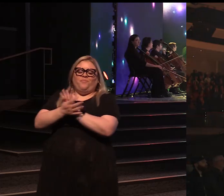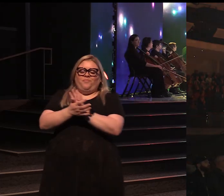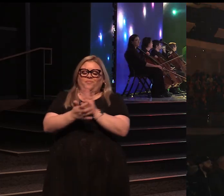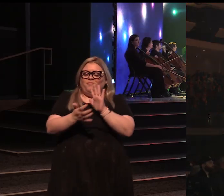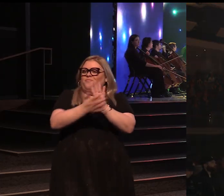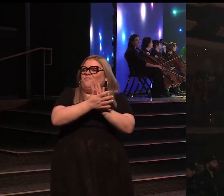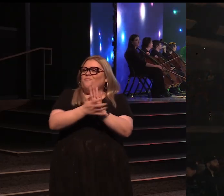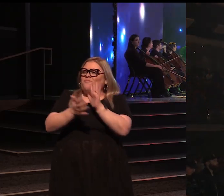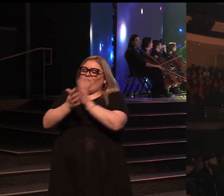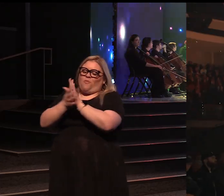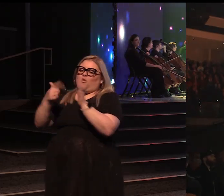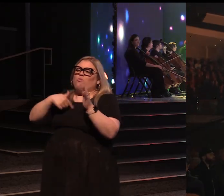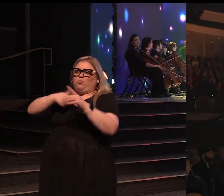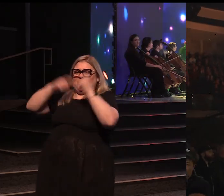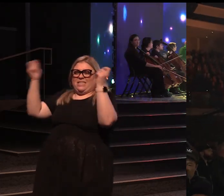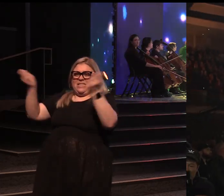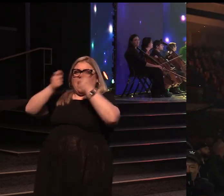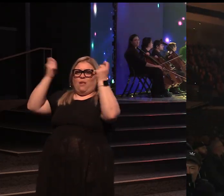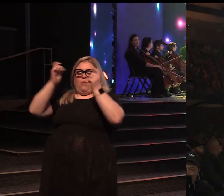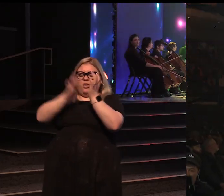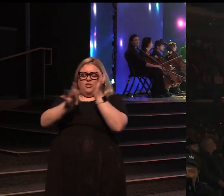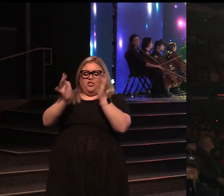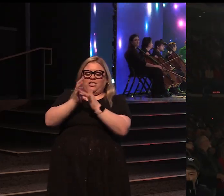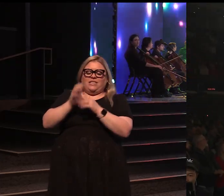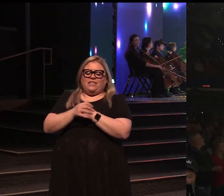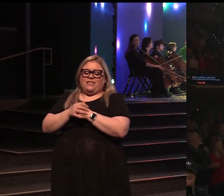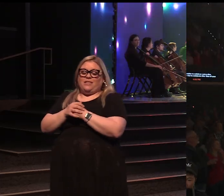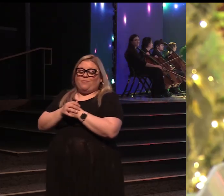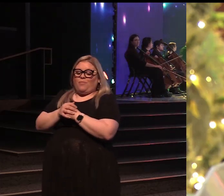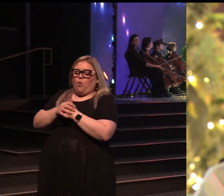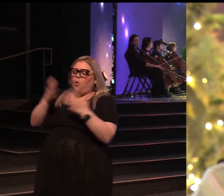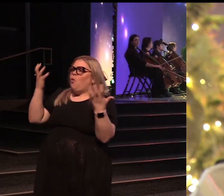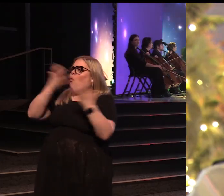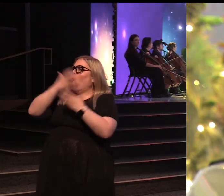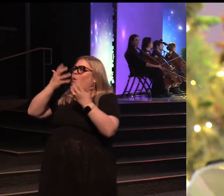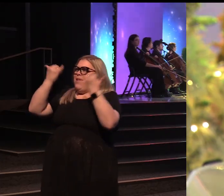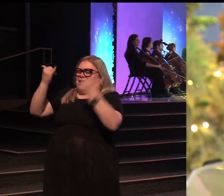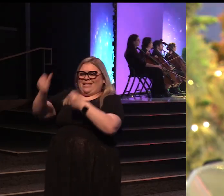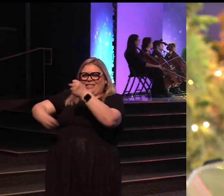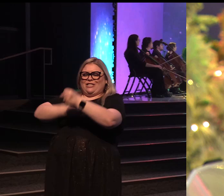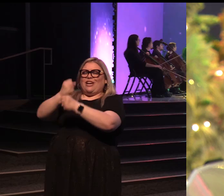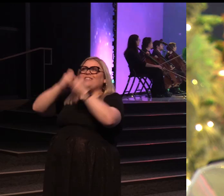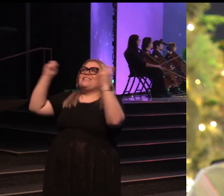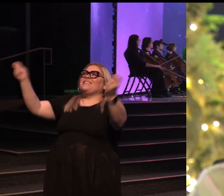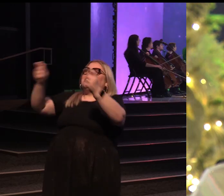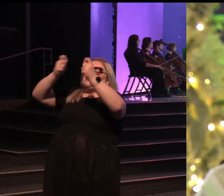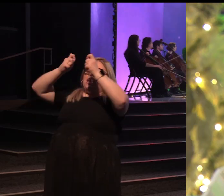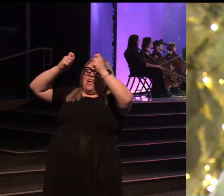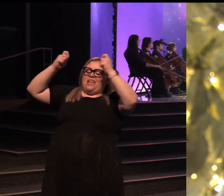corazón. Hey! Yes! We celebrate you, Jesus. Qué bonito es celebrar